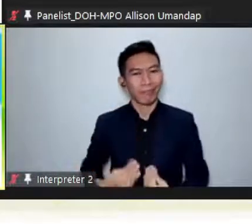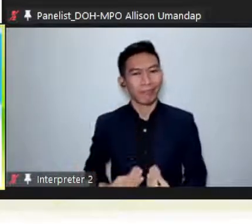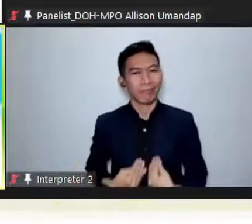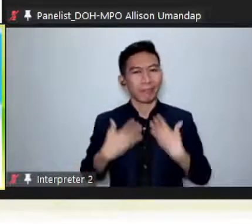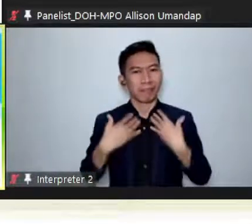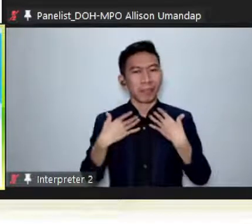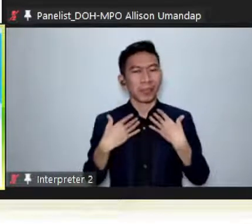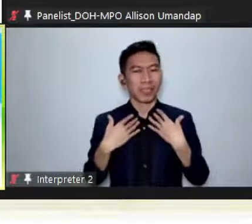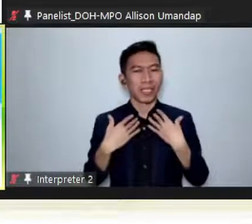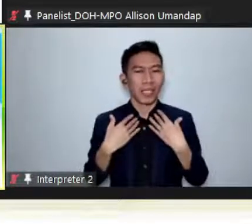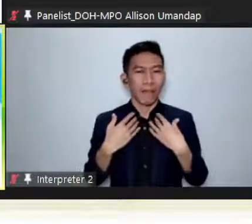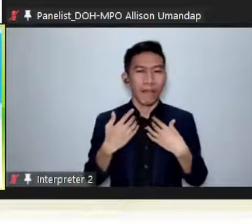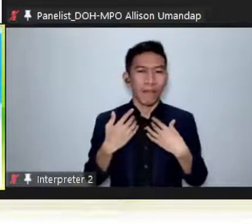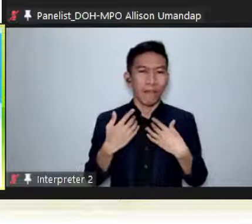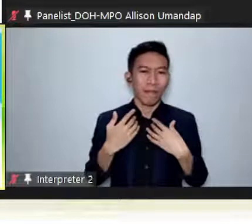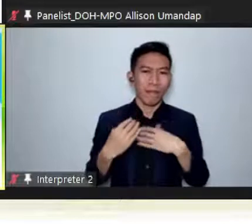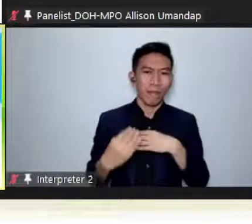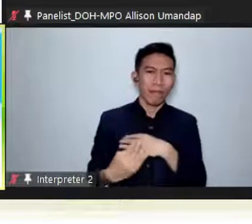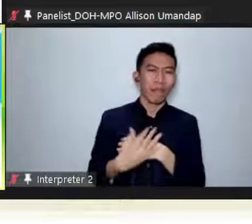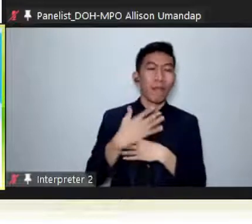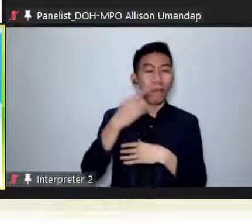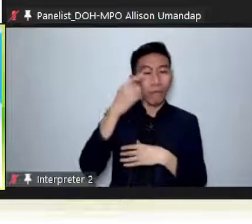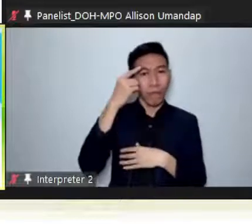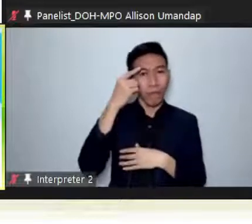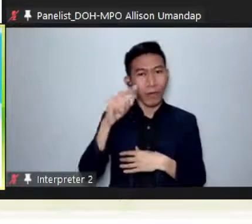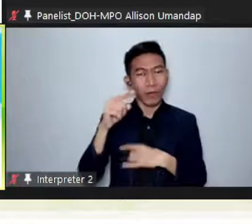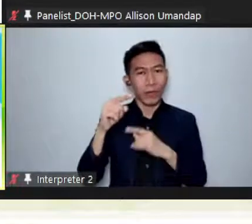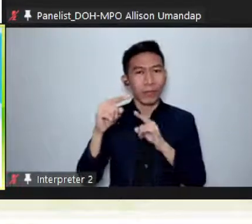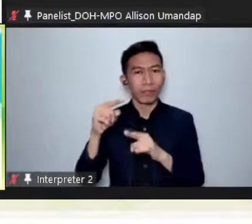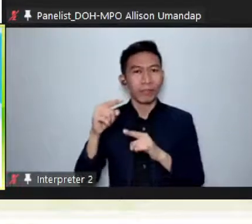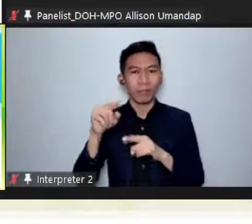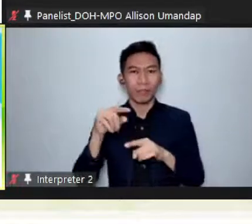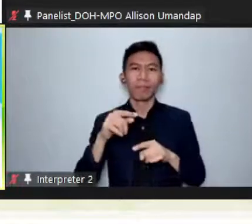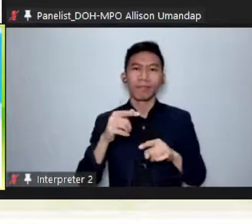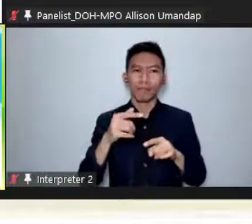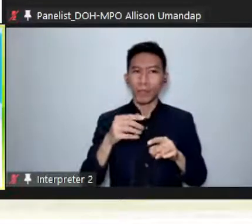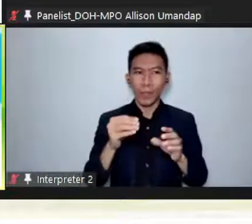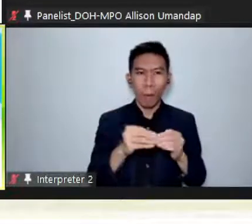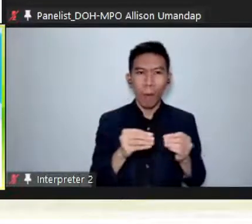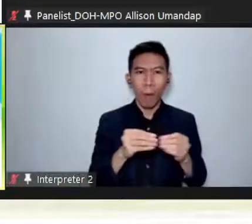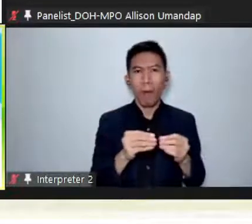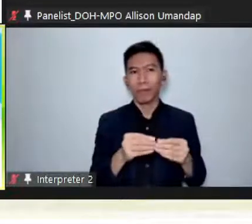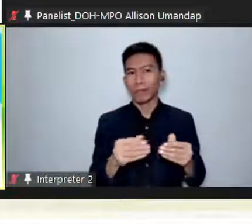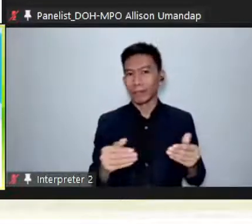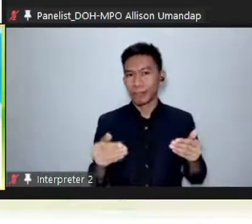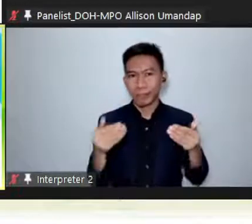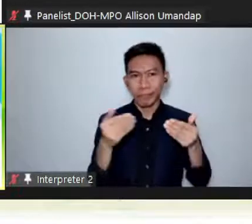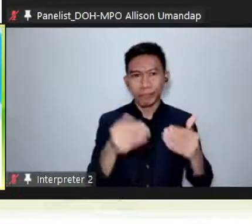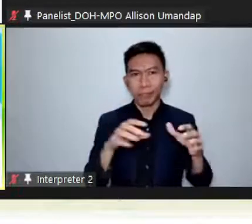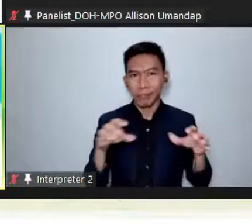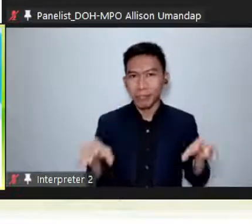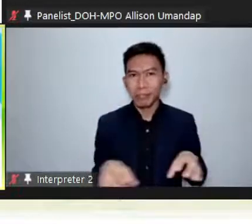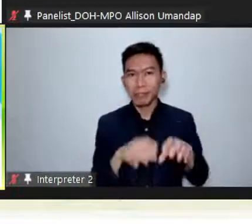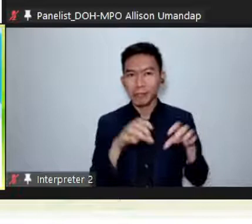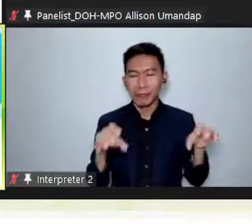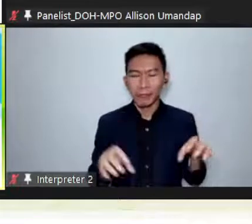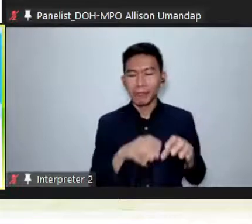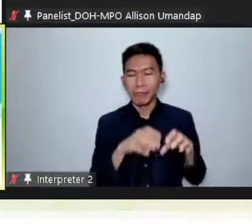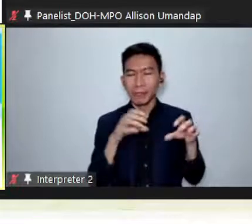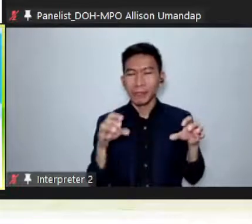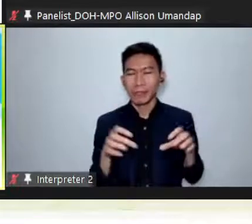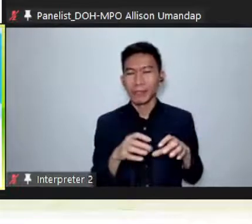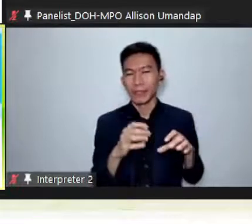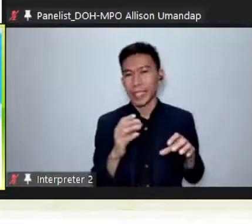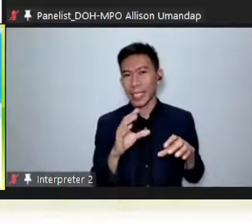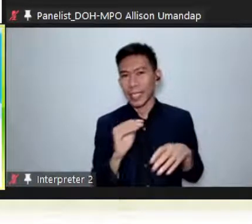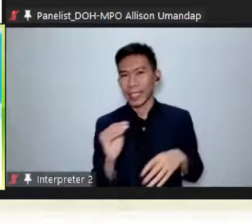to work beyond the typical boundaries, and the urgency at